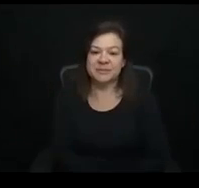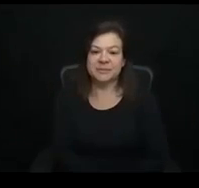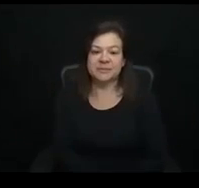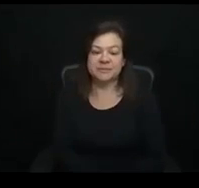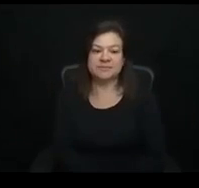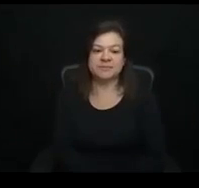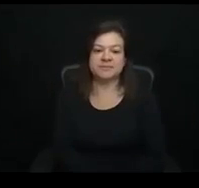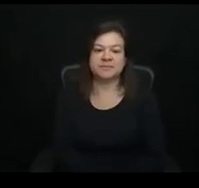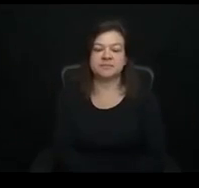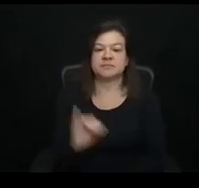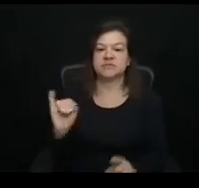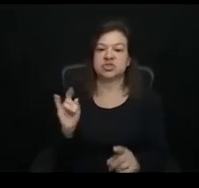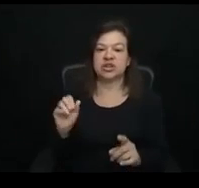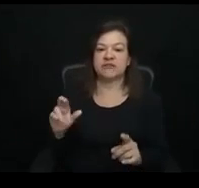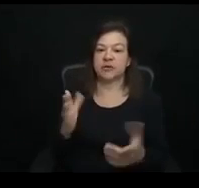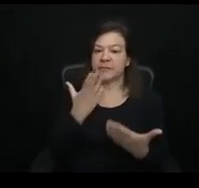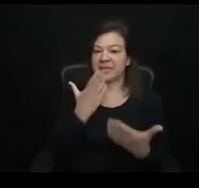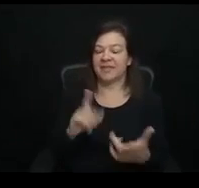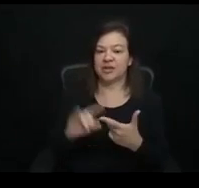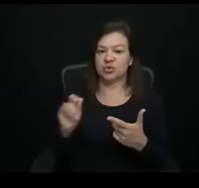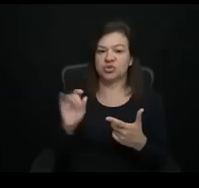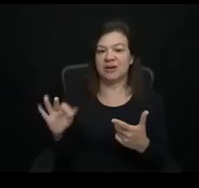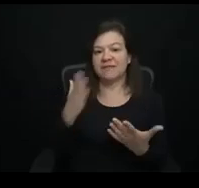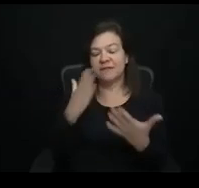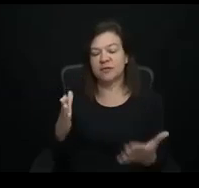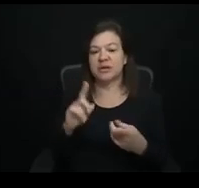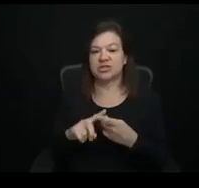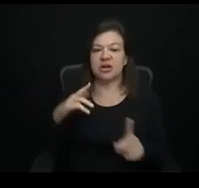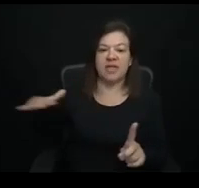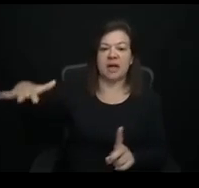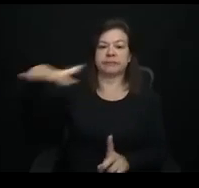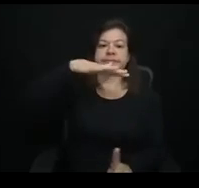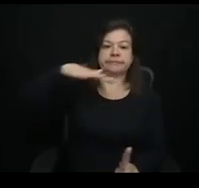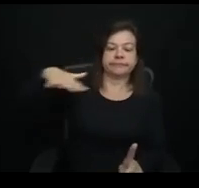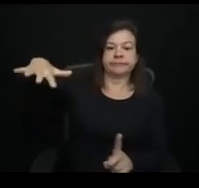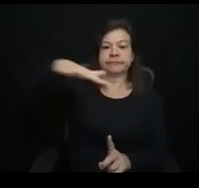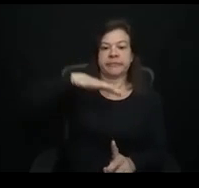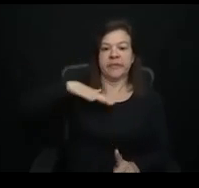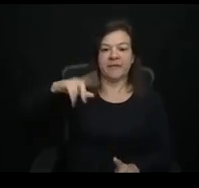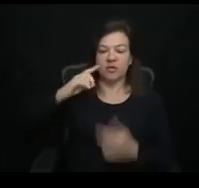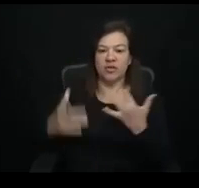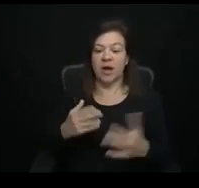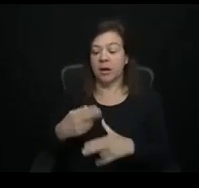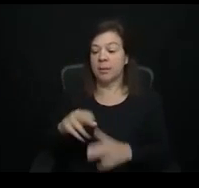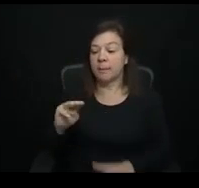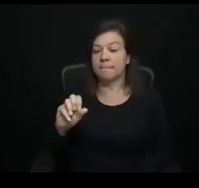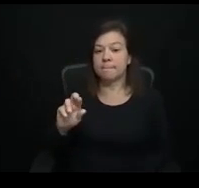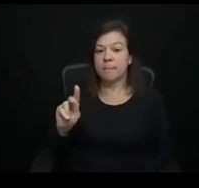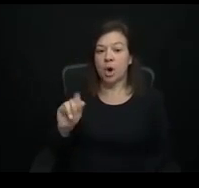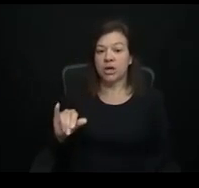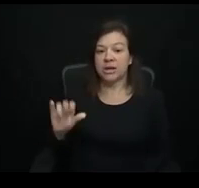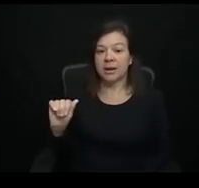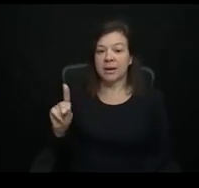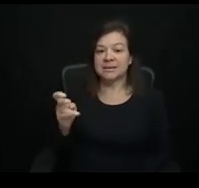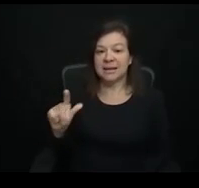Thank you, Jeff, for that very informative flyover and information for the Grizzly Creek Fire. Next, we have Marty Adele, Grizzly Creek Fire